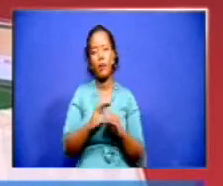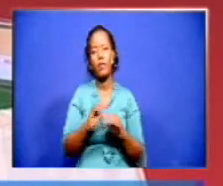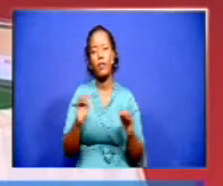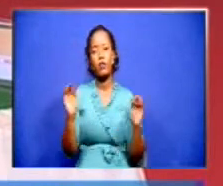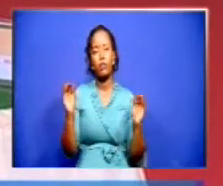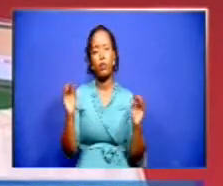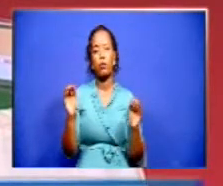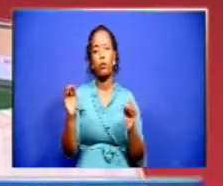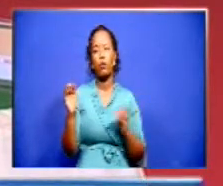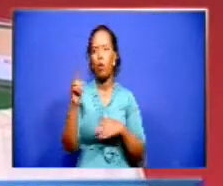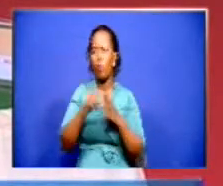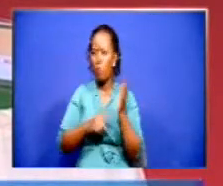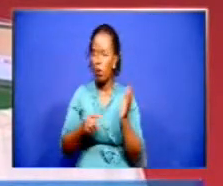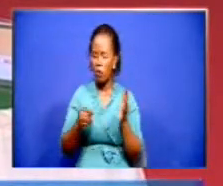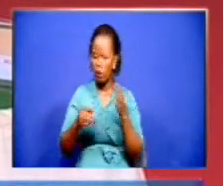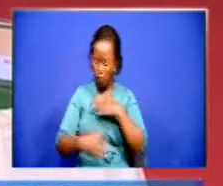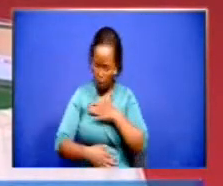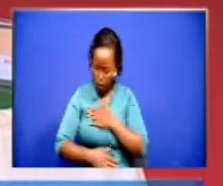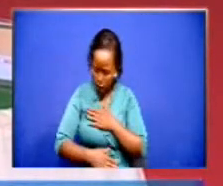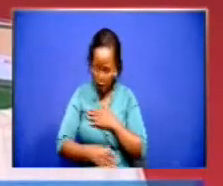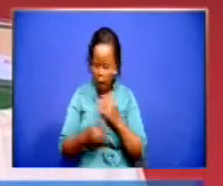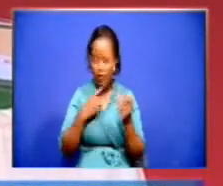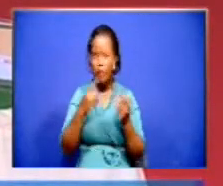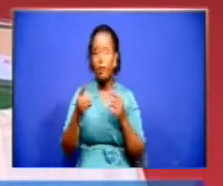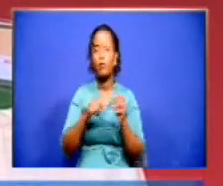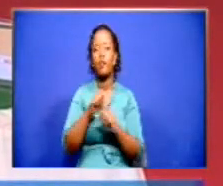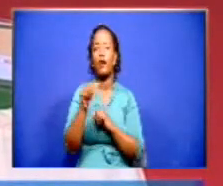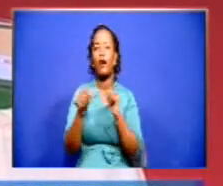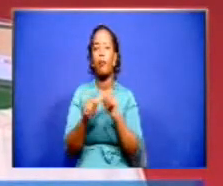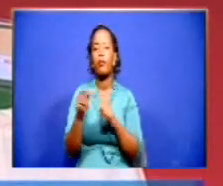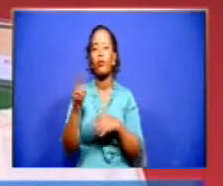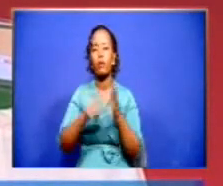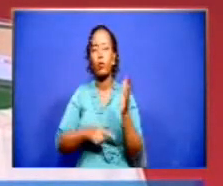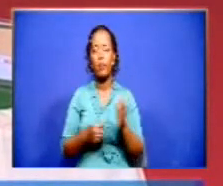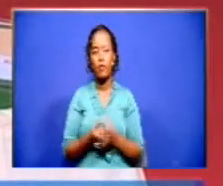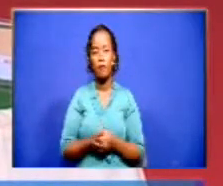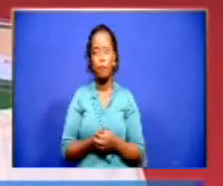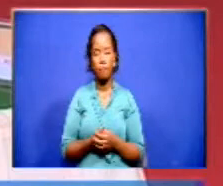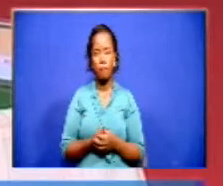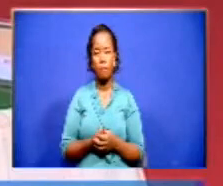what my lord said about the issue of